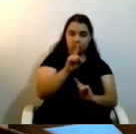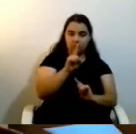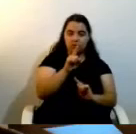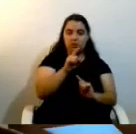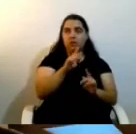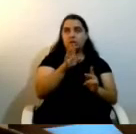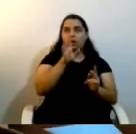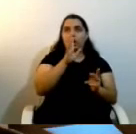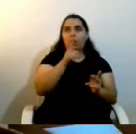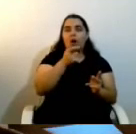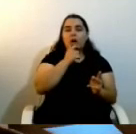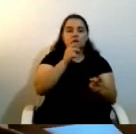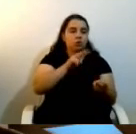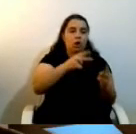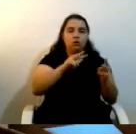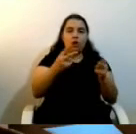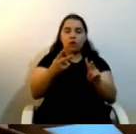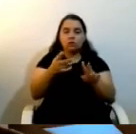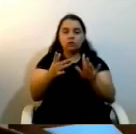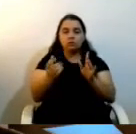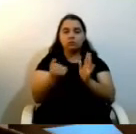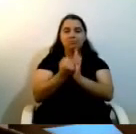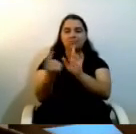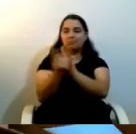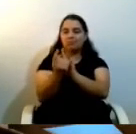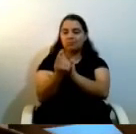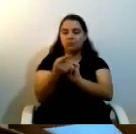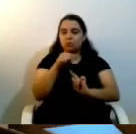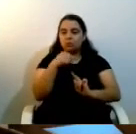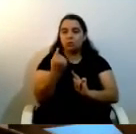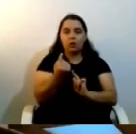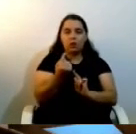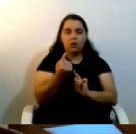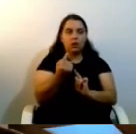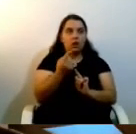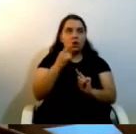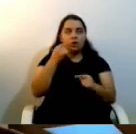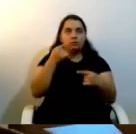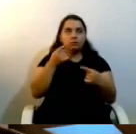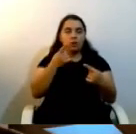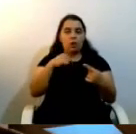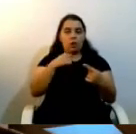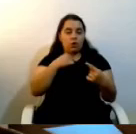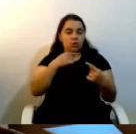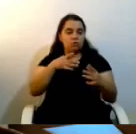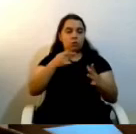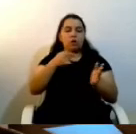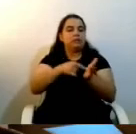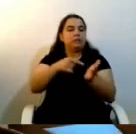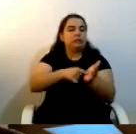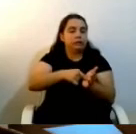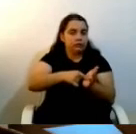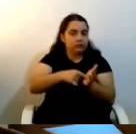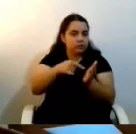providers, you cannot enforce good service quality. You have to accept what you